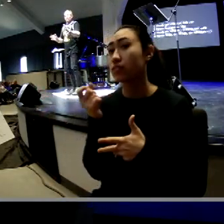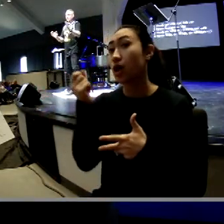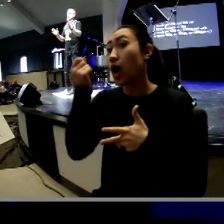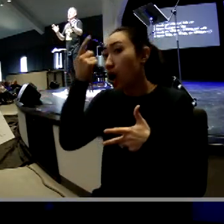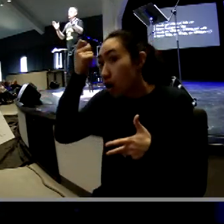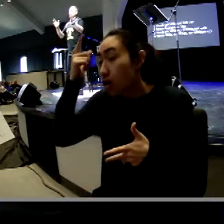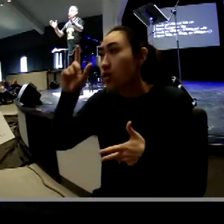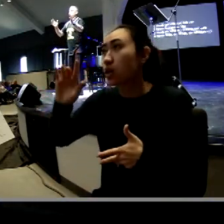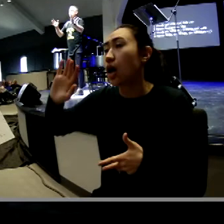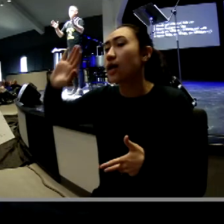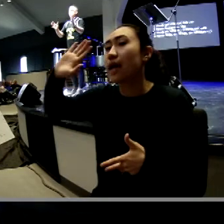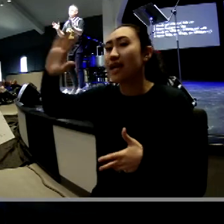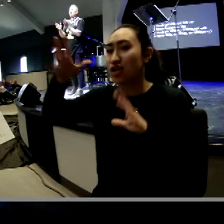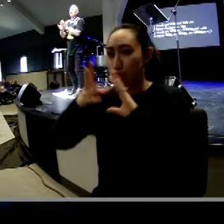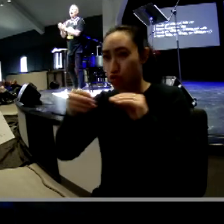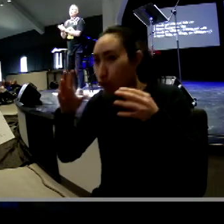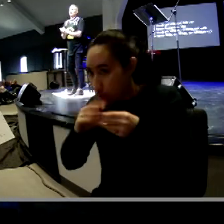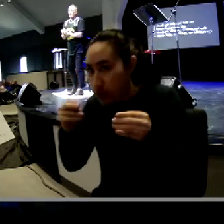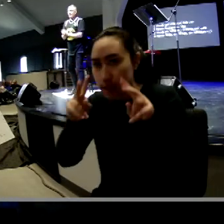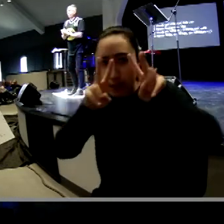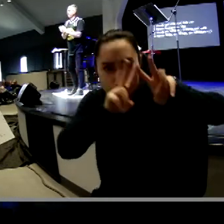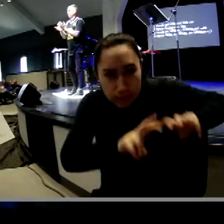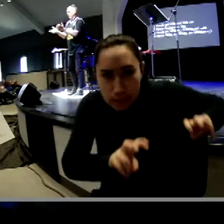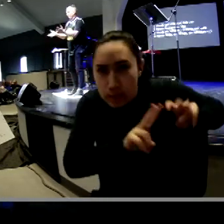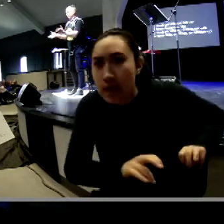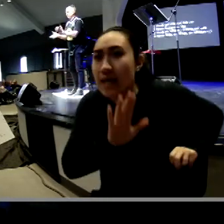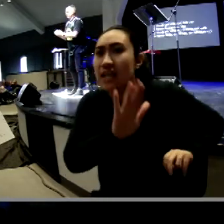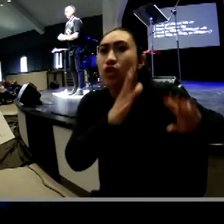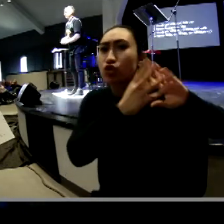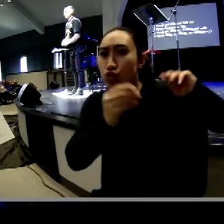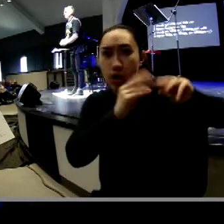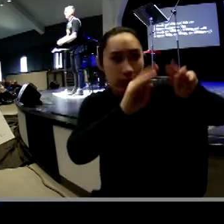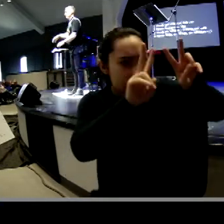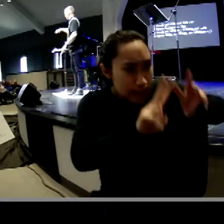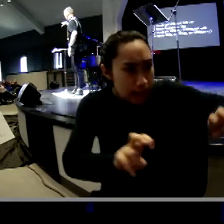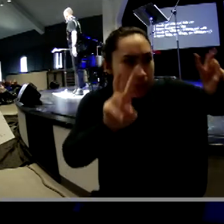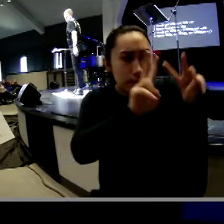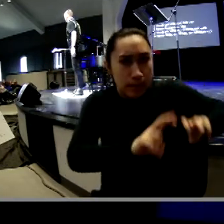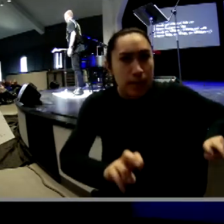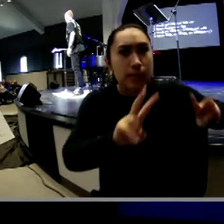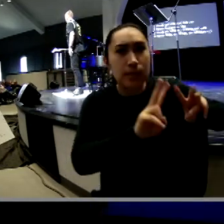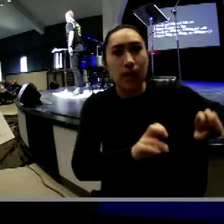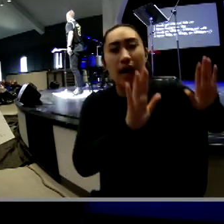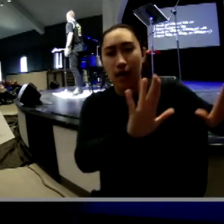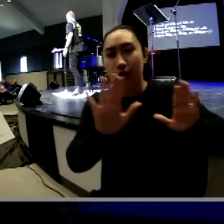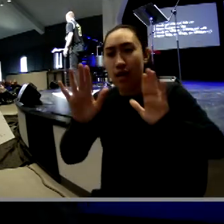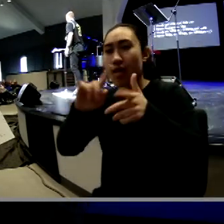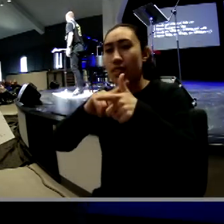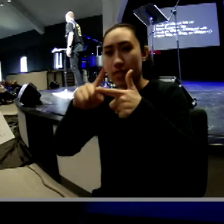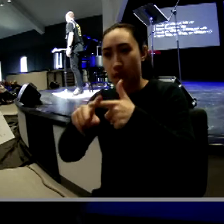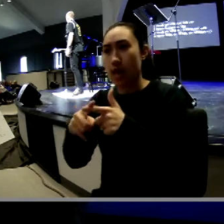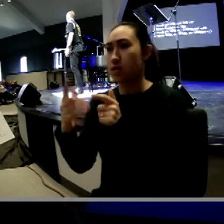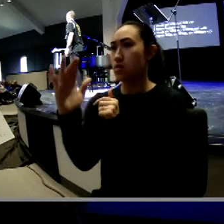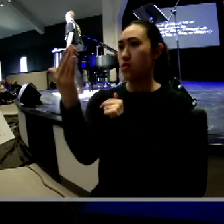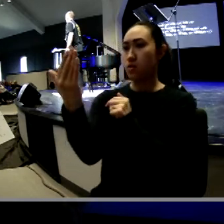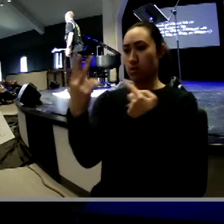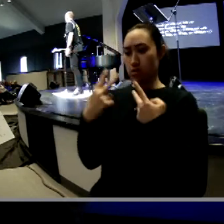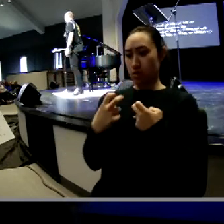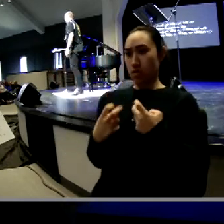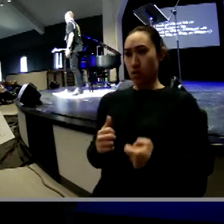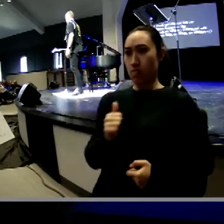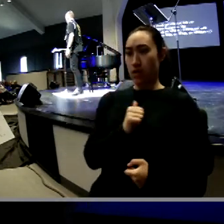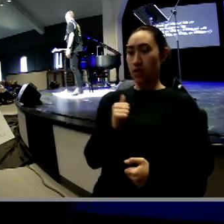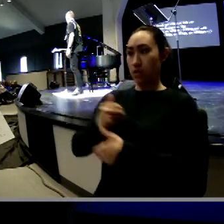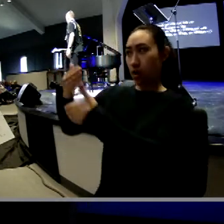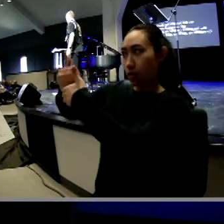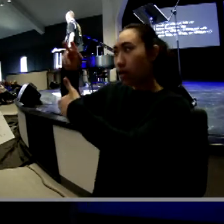of Jesus and start looking at people in your life through the parables of Christ. Let me give you this one example. Here's where I want to land this point as we